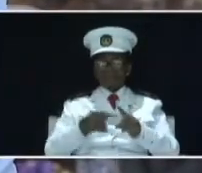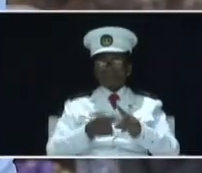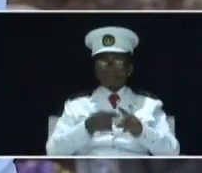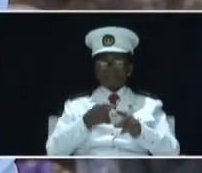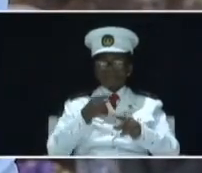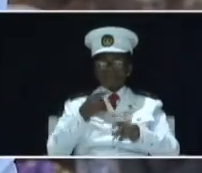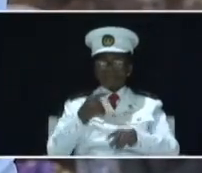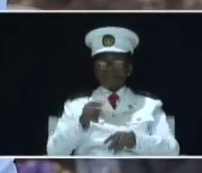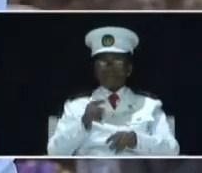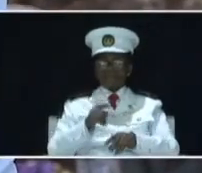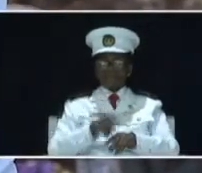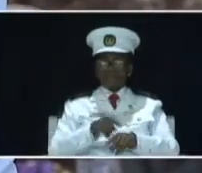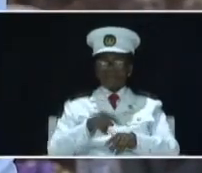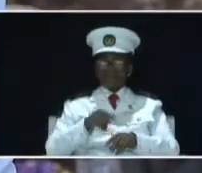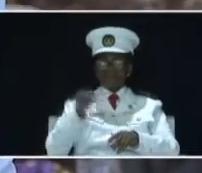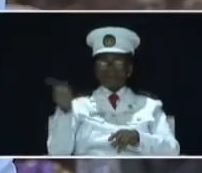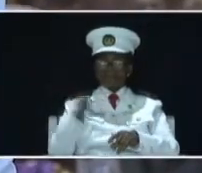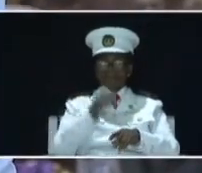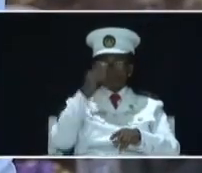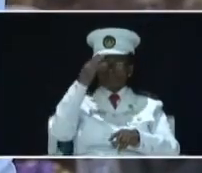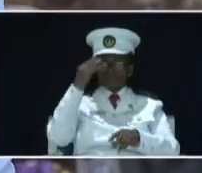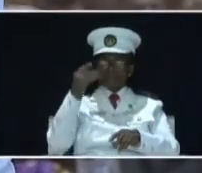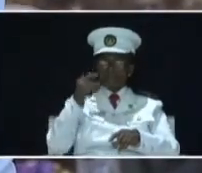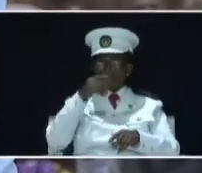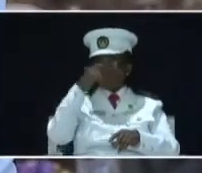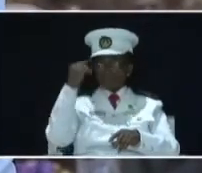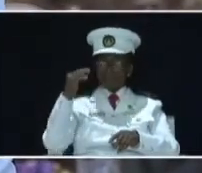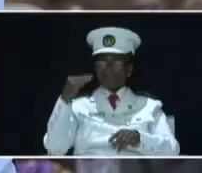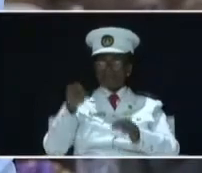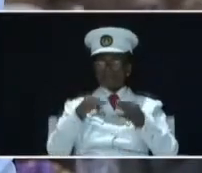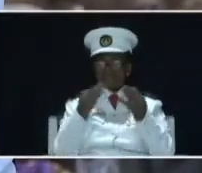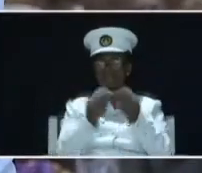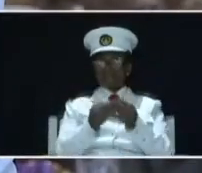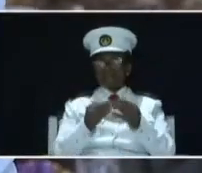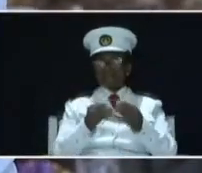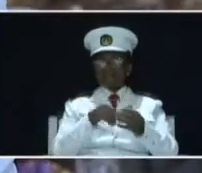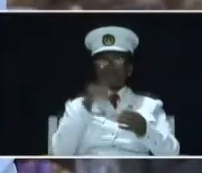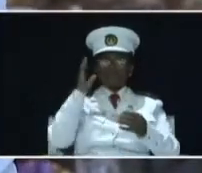Because a family will be singing this song very soon.